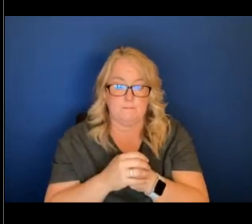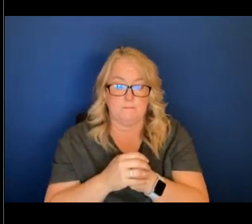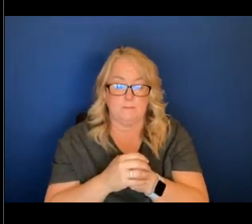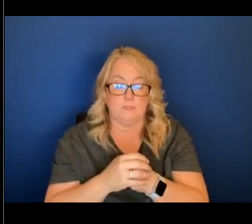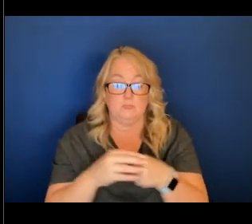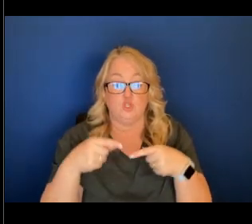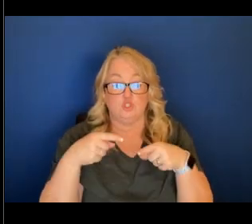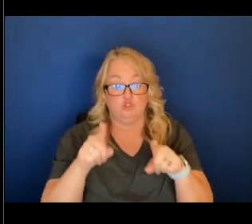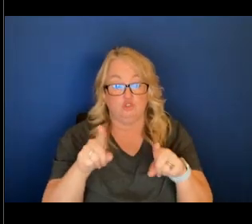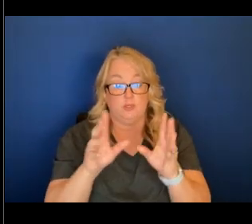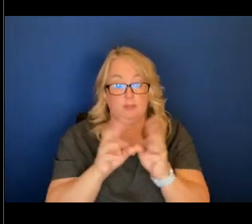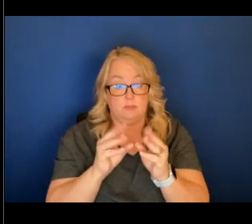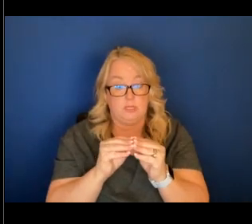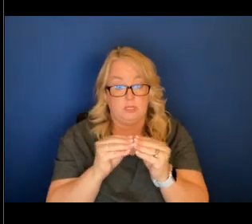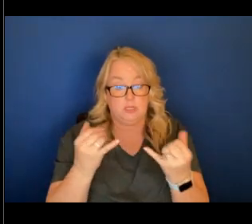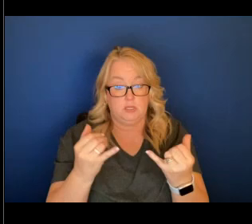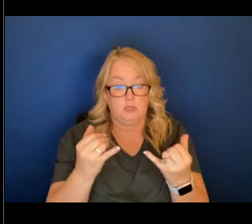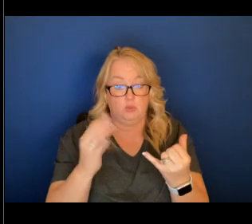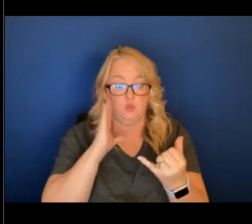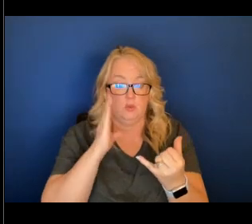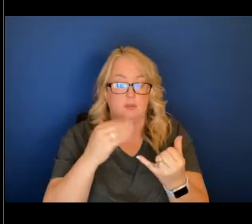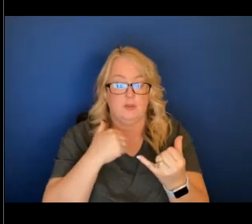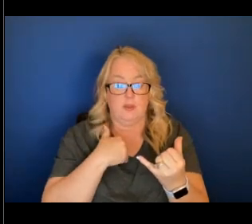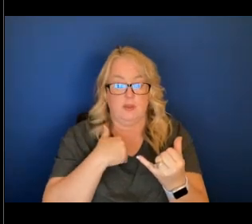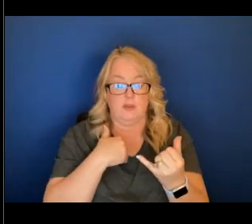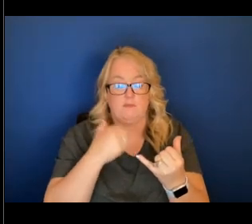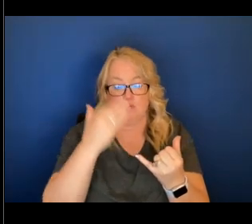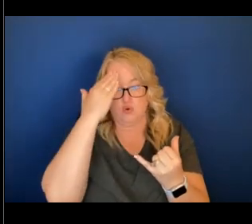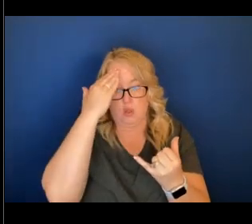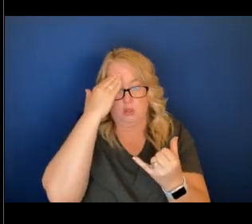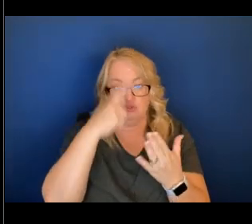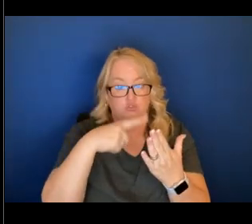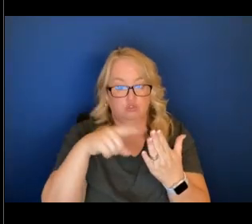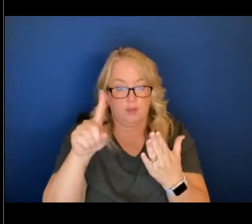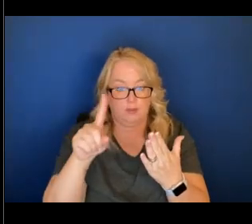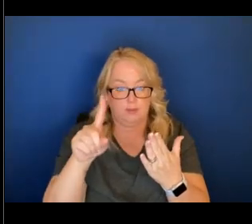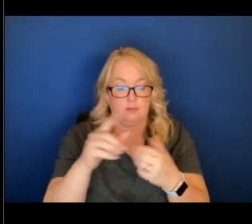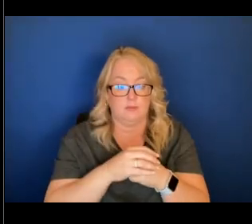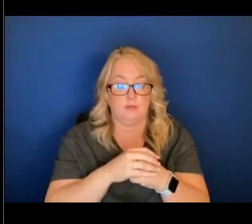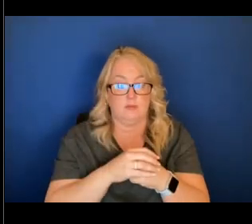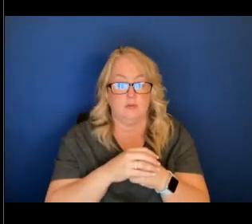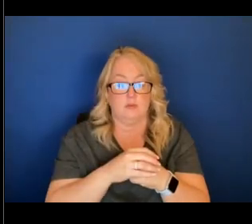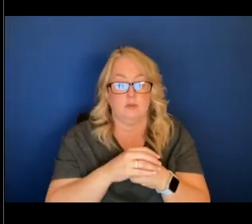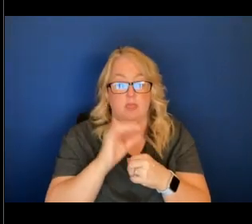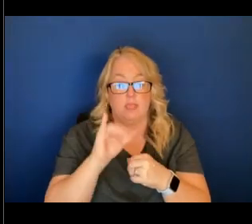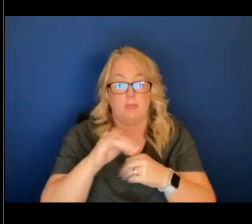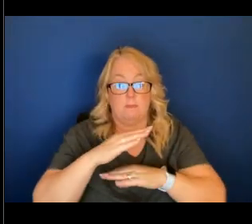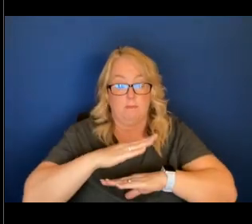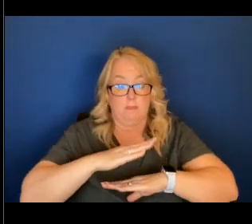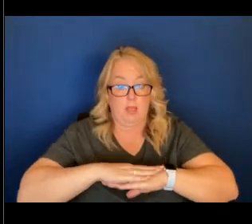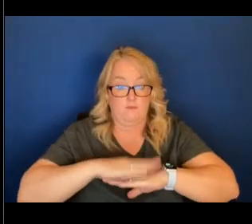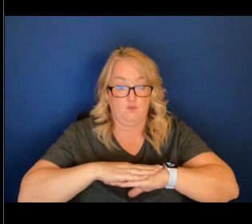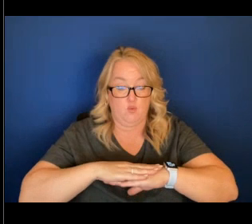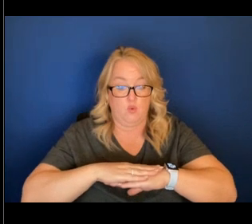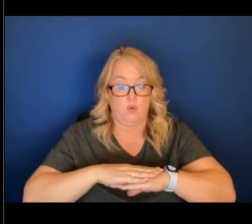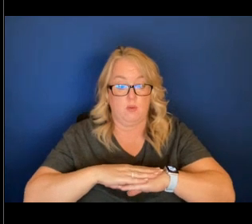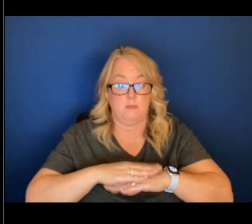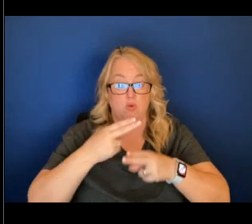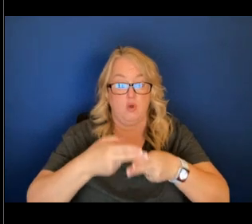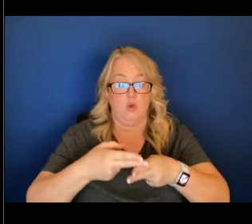During the webinar, we will be conducting knowledge checks. The GoToWebinar platform calls